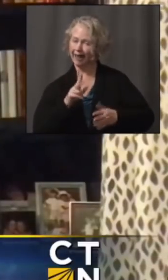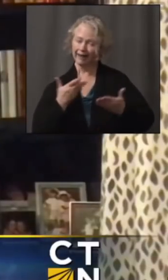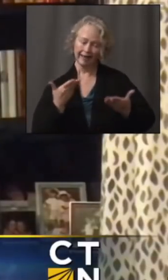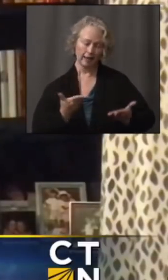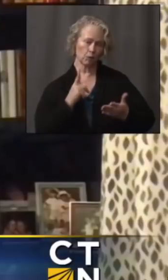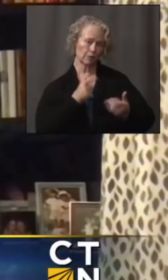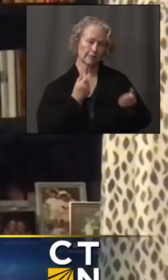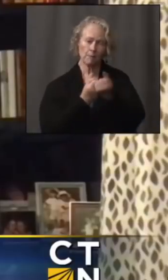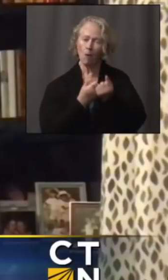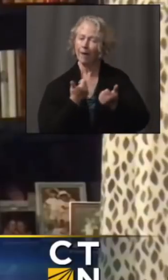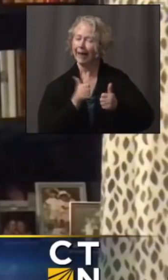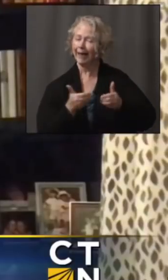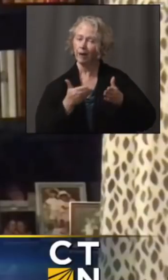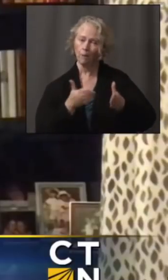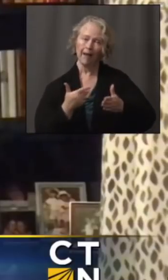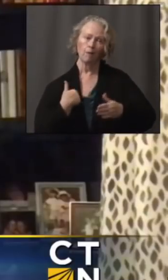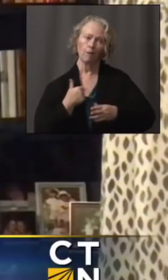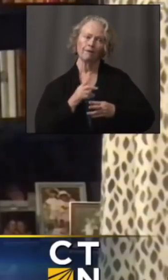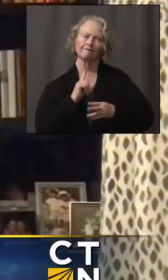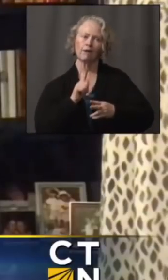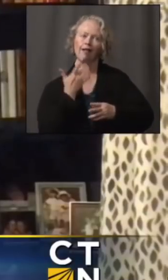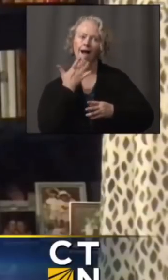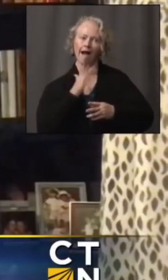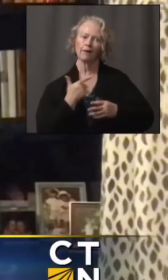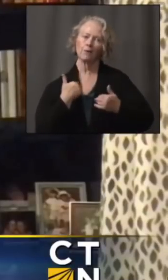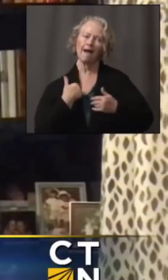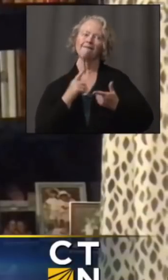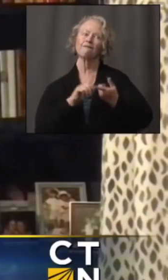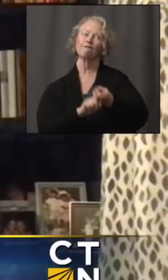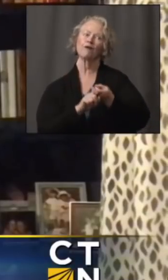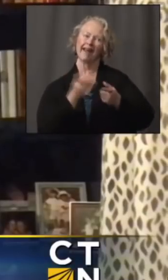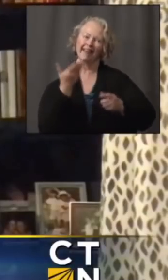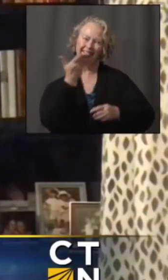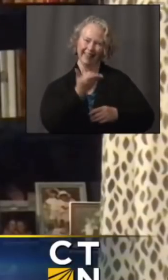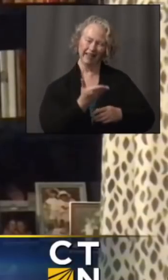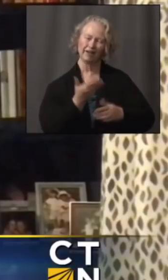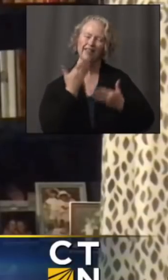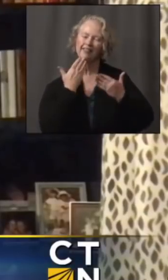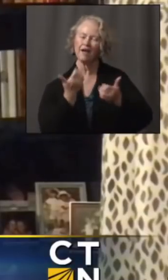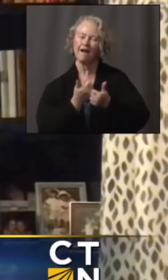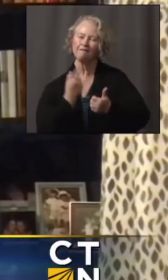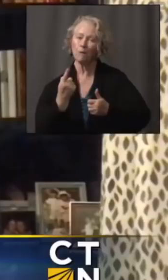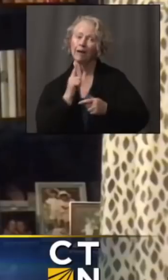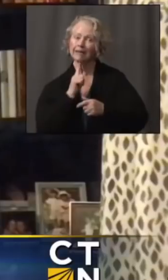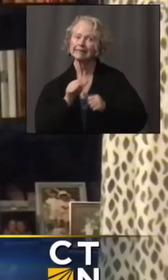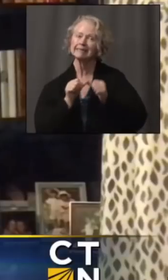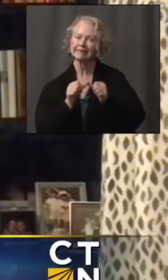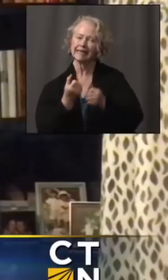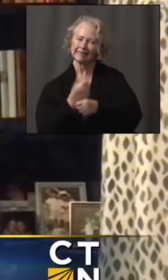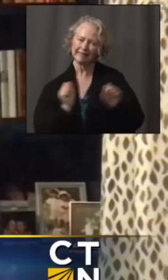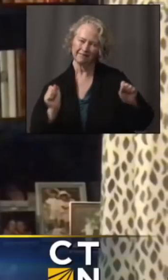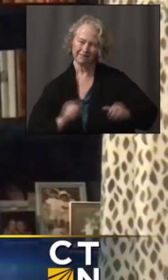we can. We're so lucky to have a friend there in the commission. Thank you so much, everybody. Be safe.